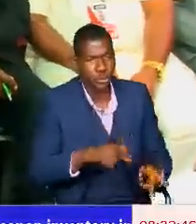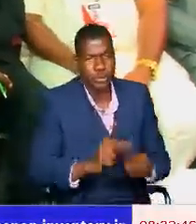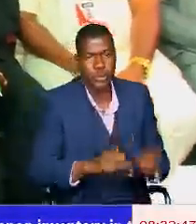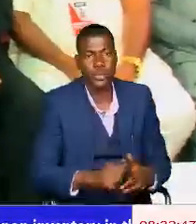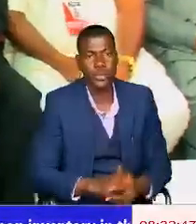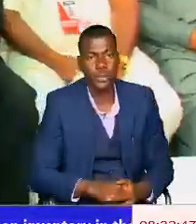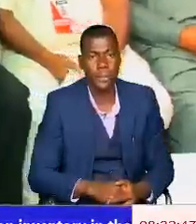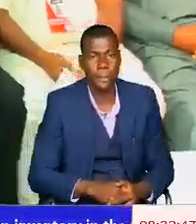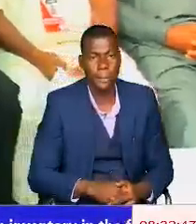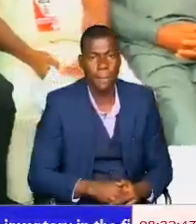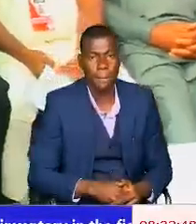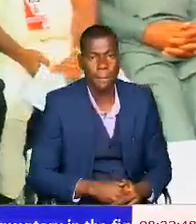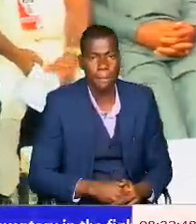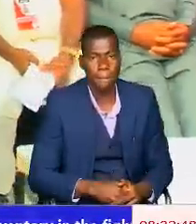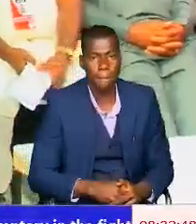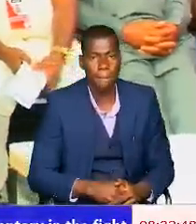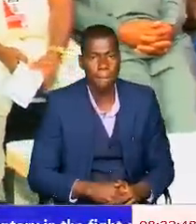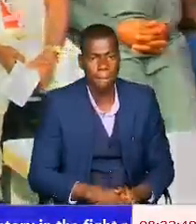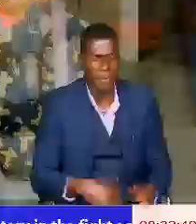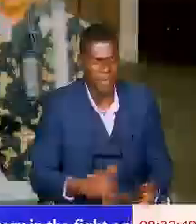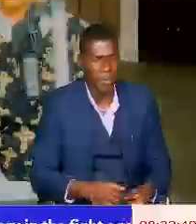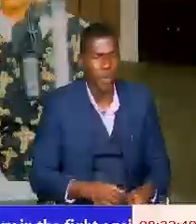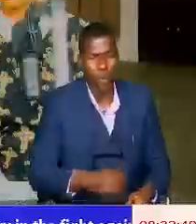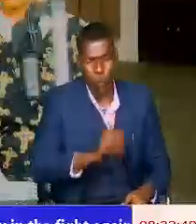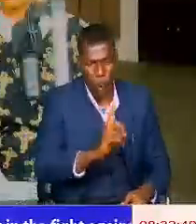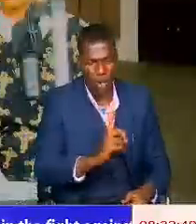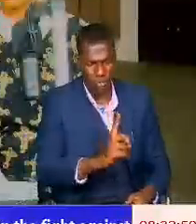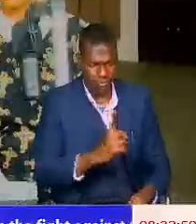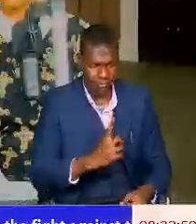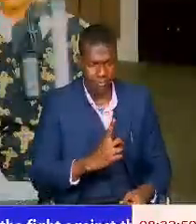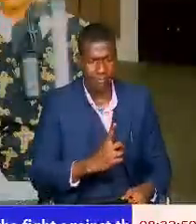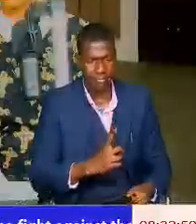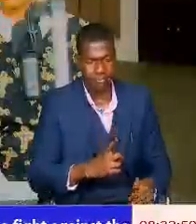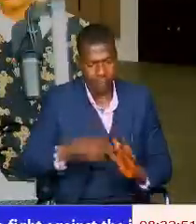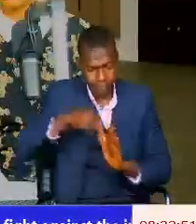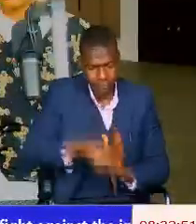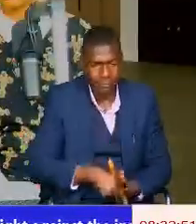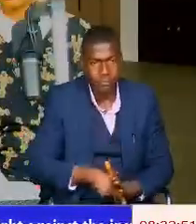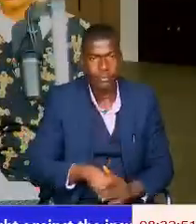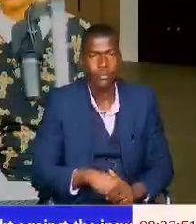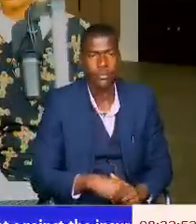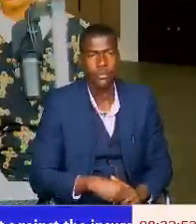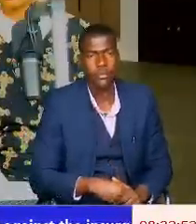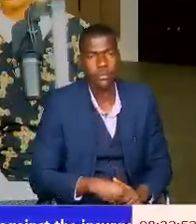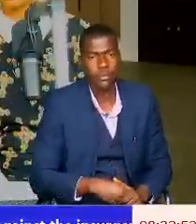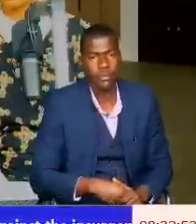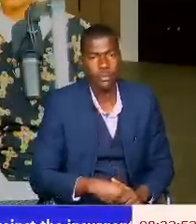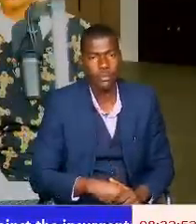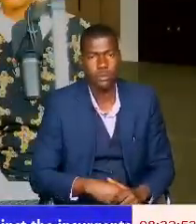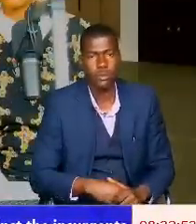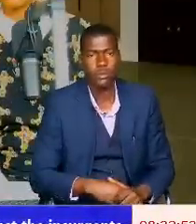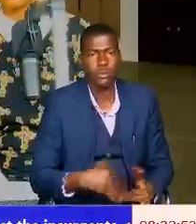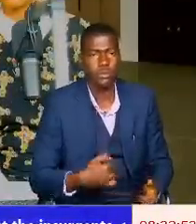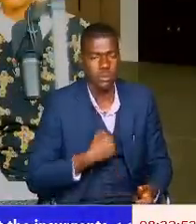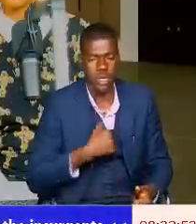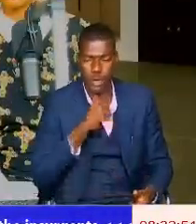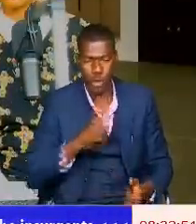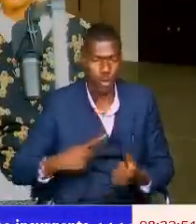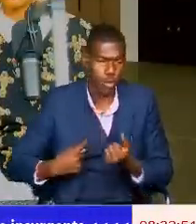one. That one deleted. I know they support jungle judges, but when.